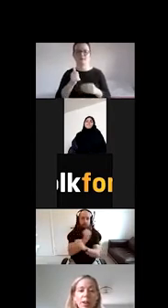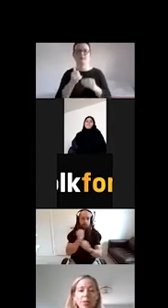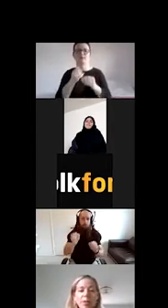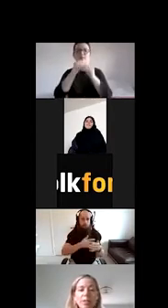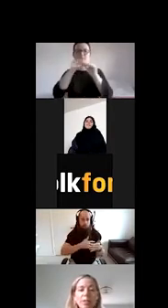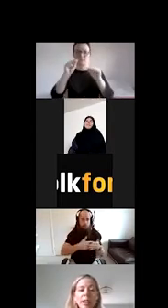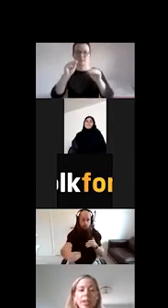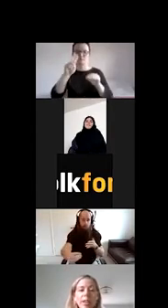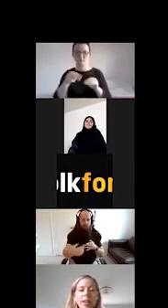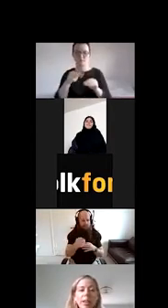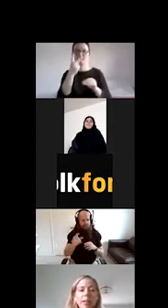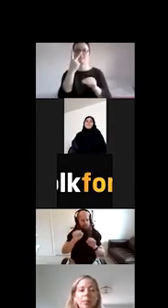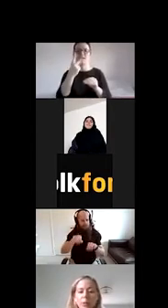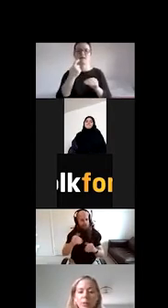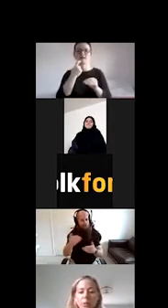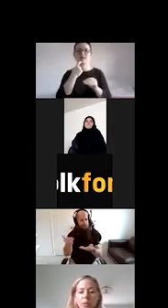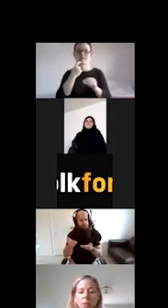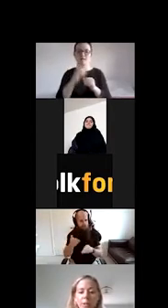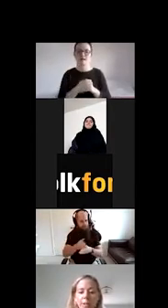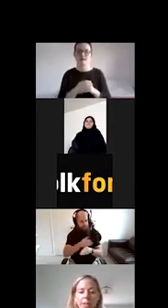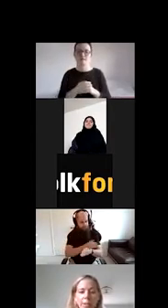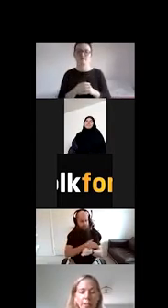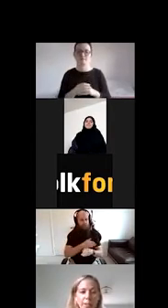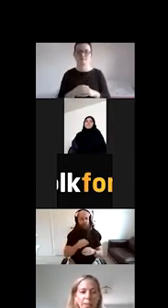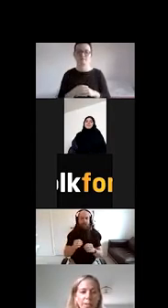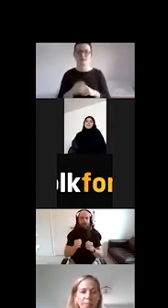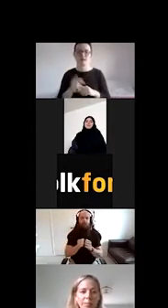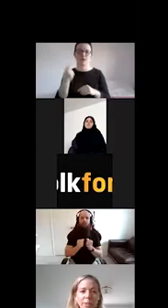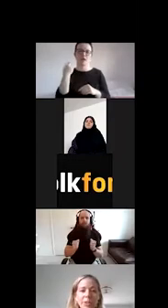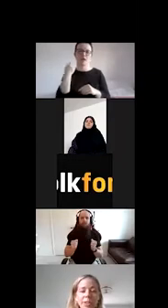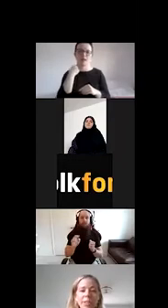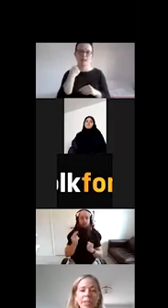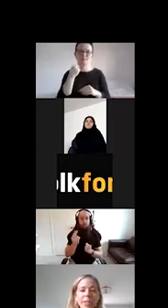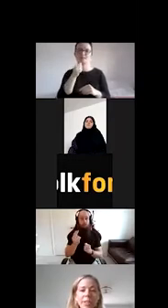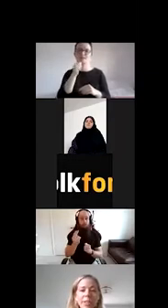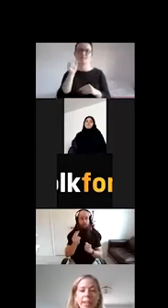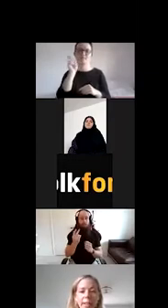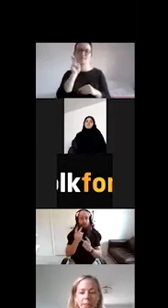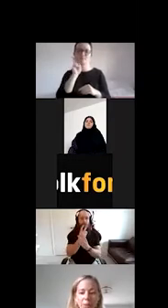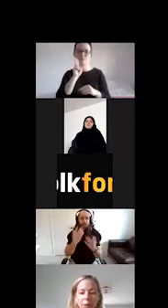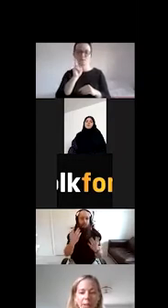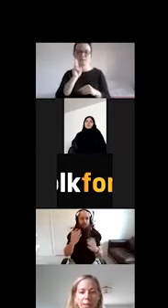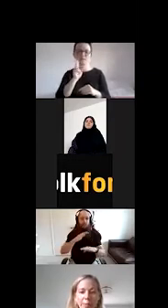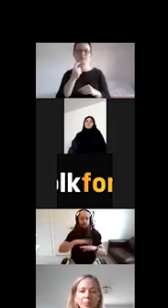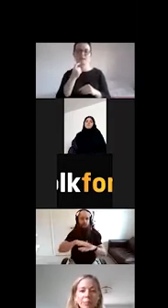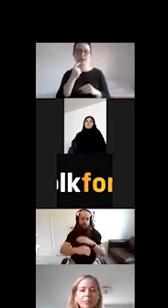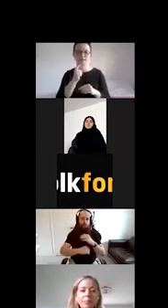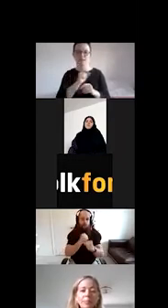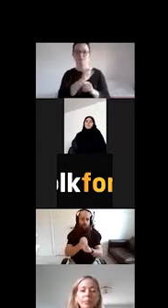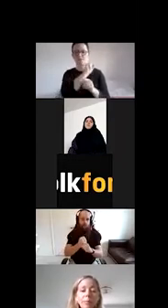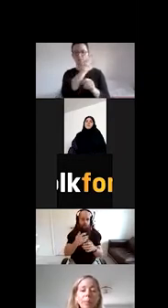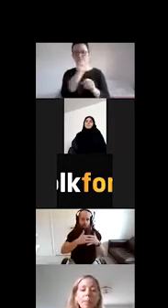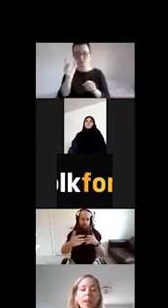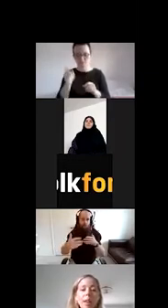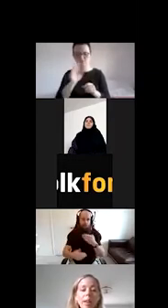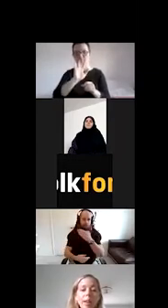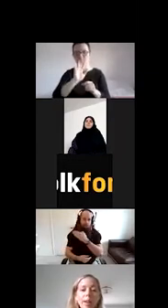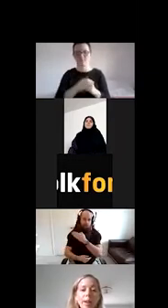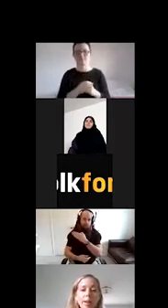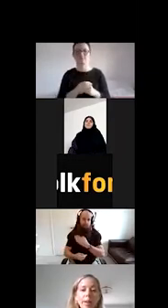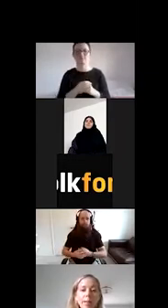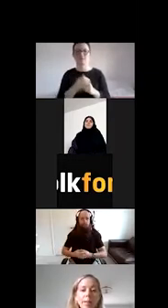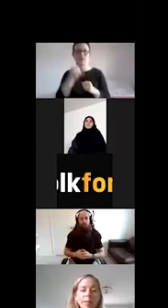You should have it, but we will only share the English one here.